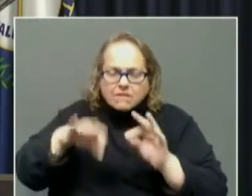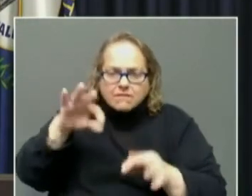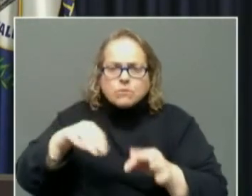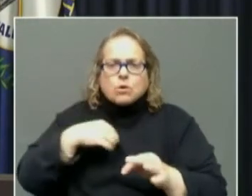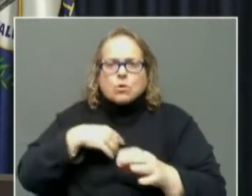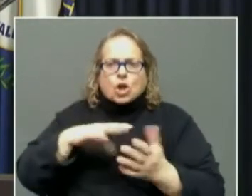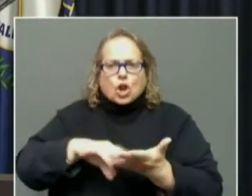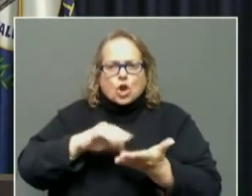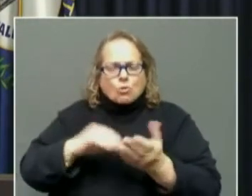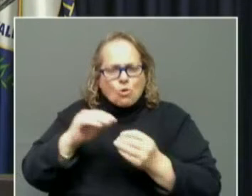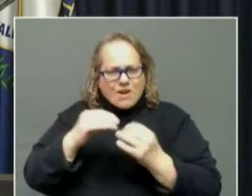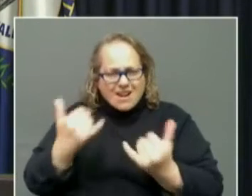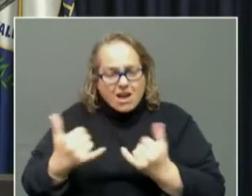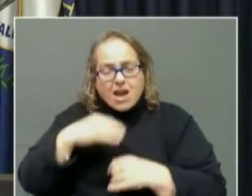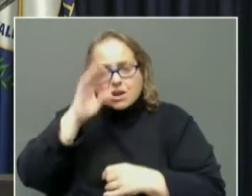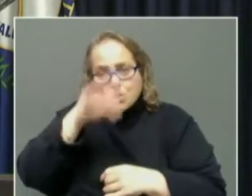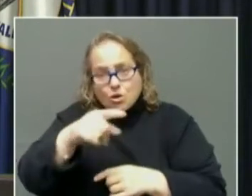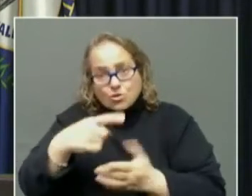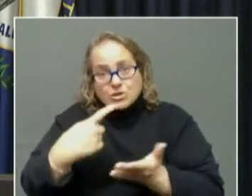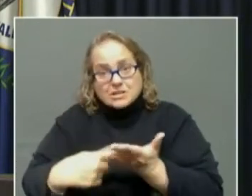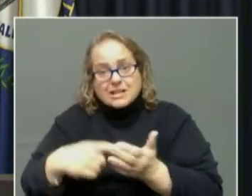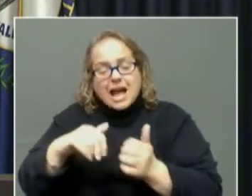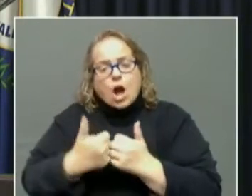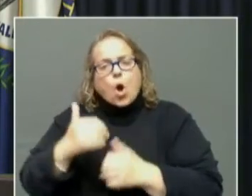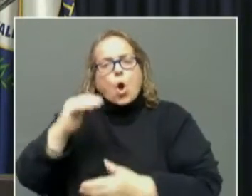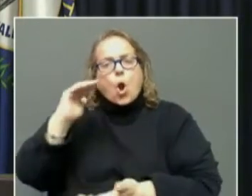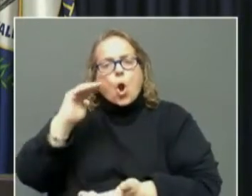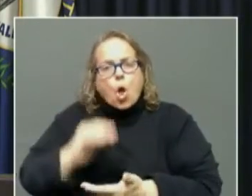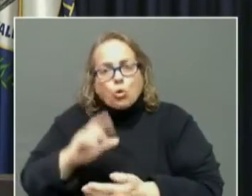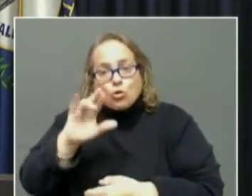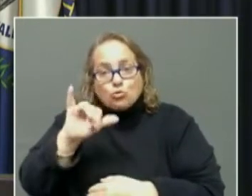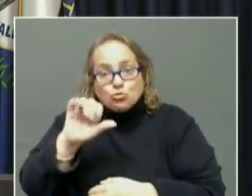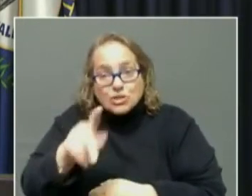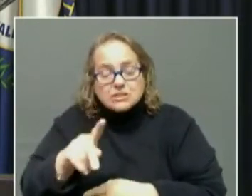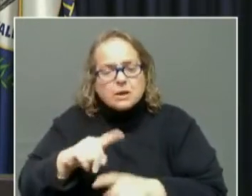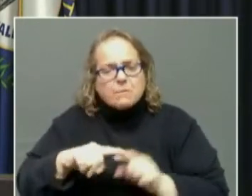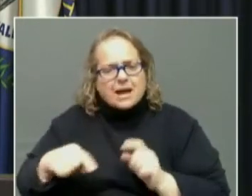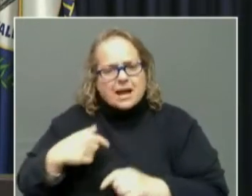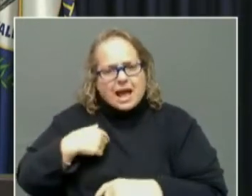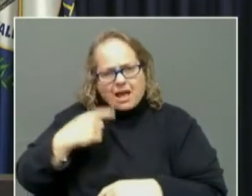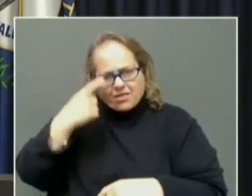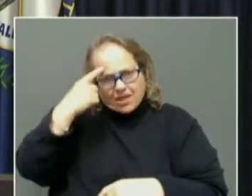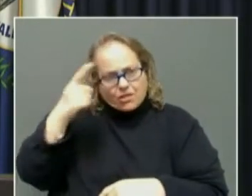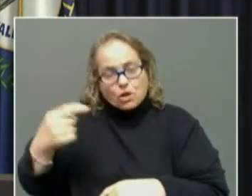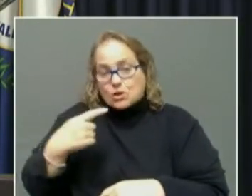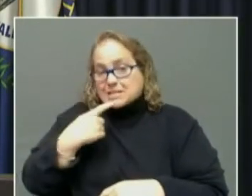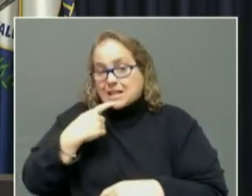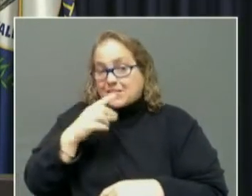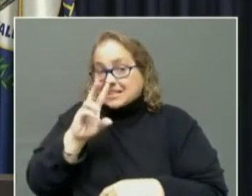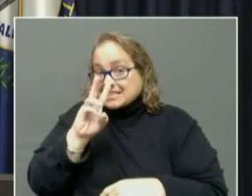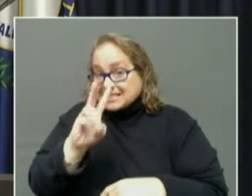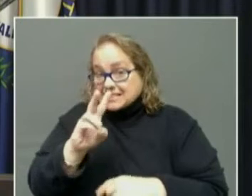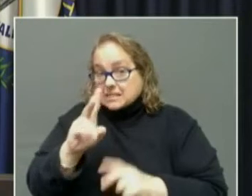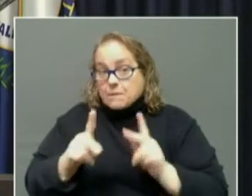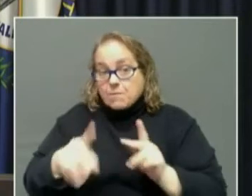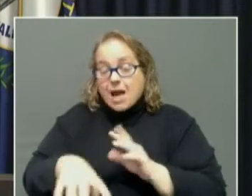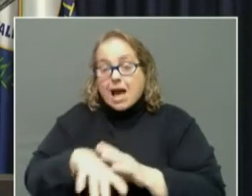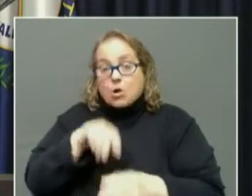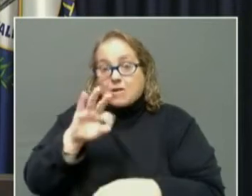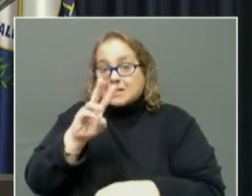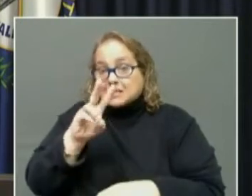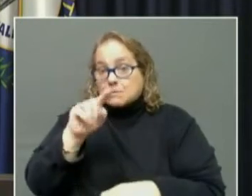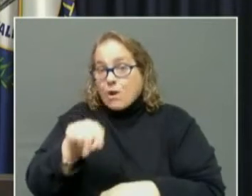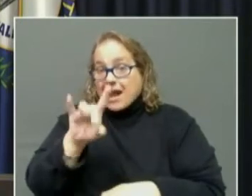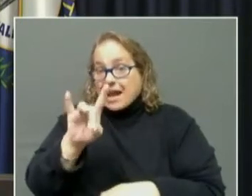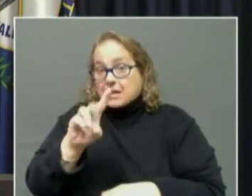you went over how low the risk is, but I believe they're saying the 6 people out of the 6.8 million that have developed